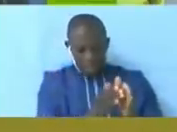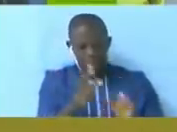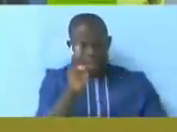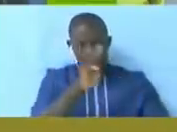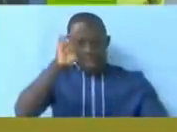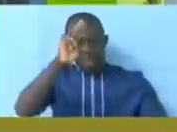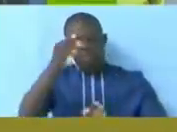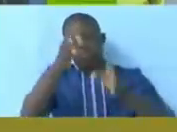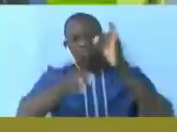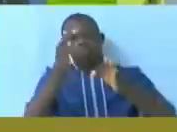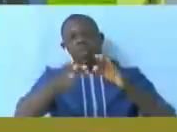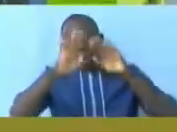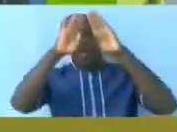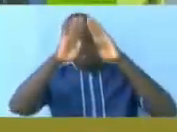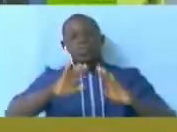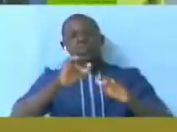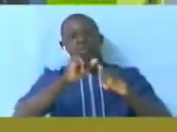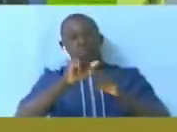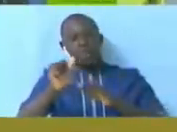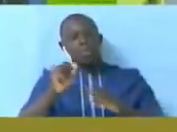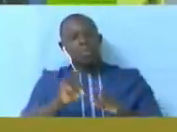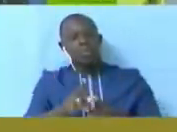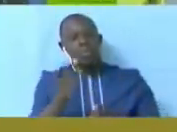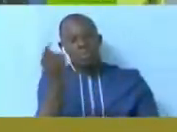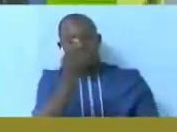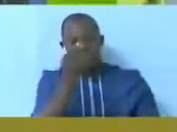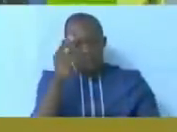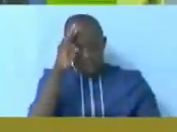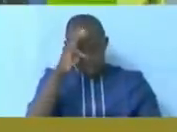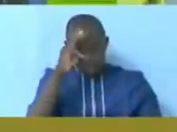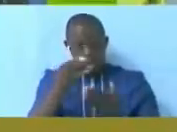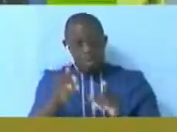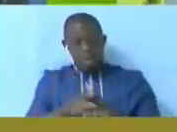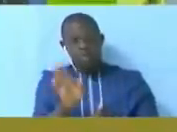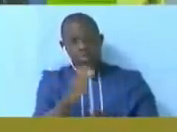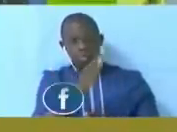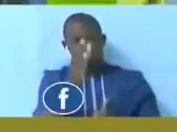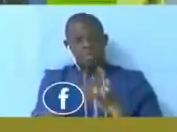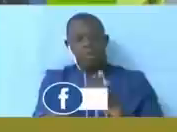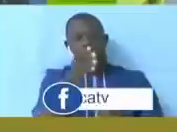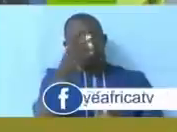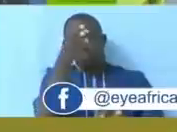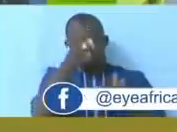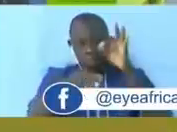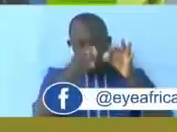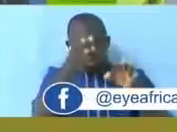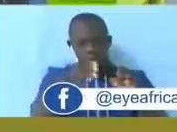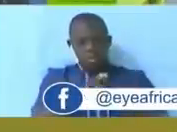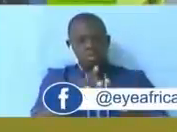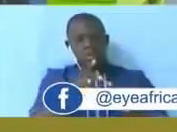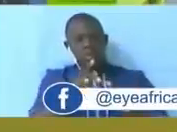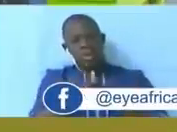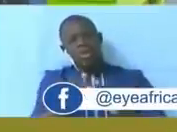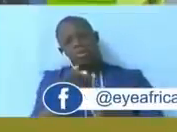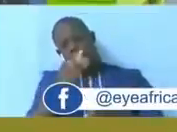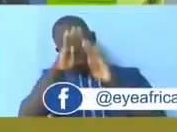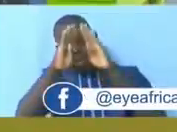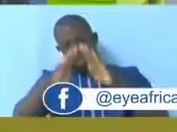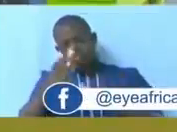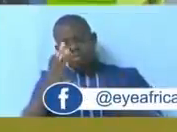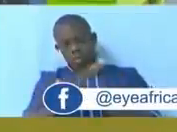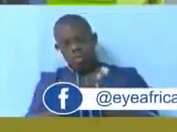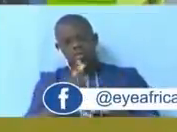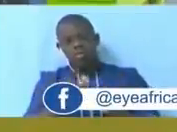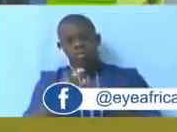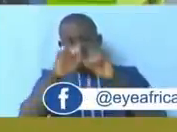Court. But the only reason why they arranged before the Magistrate Court was because